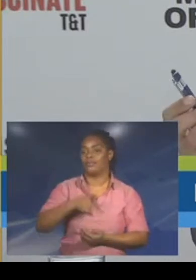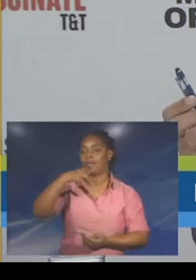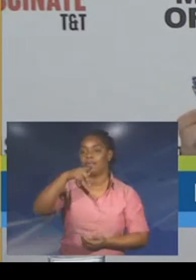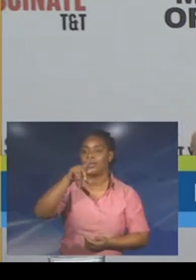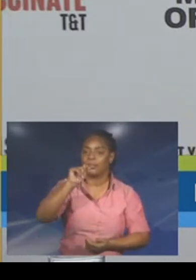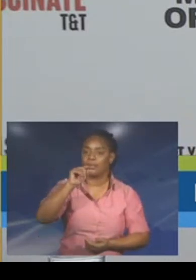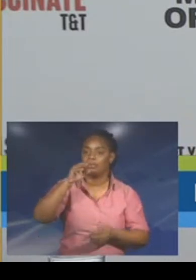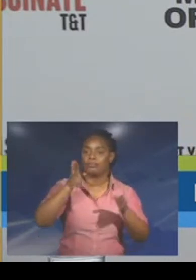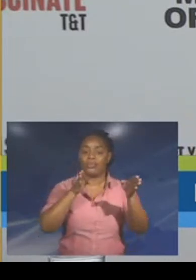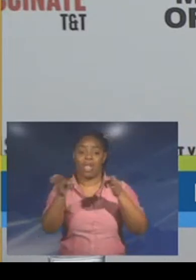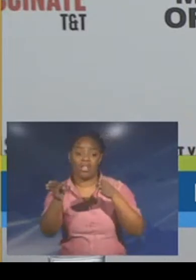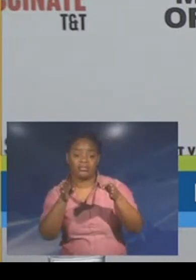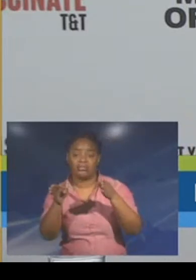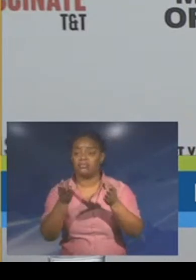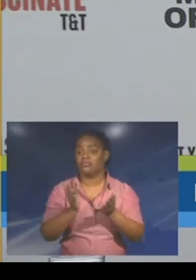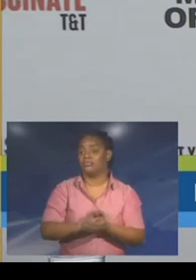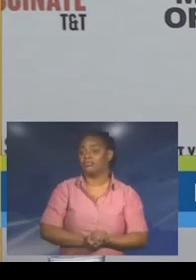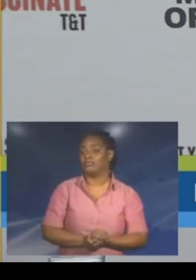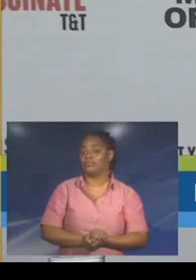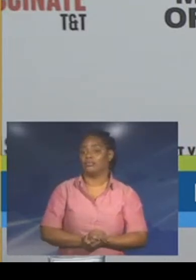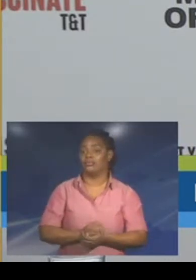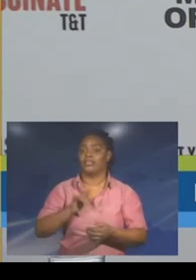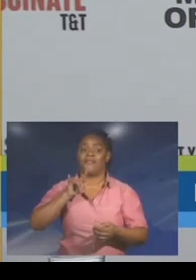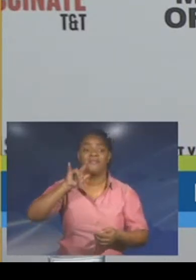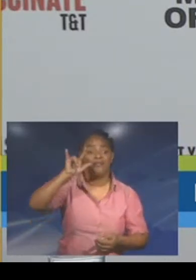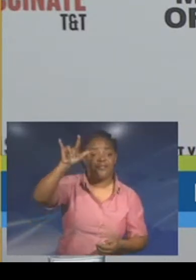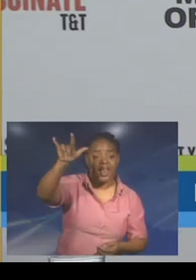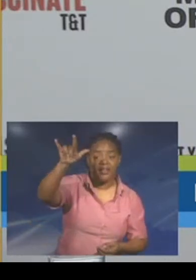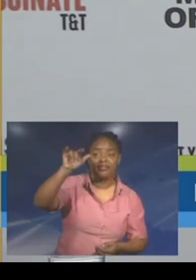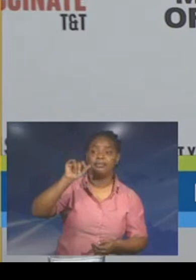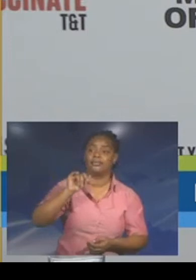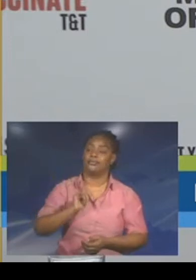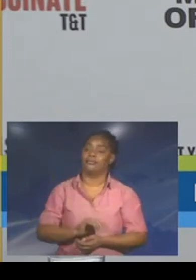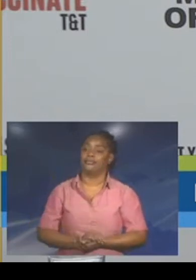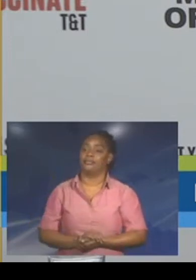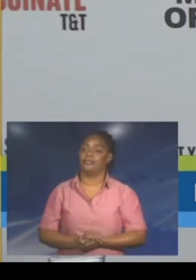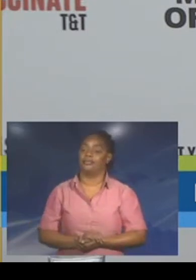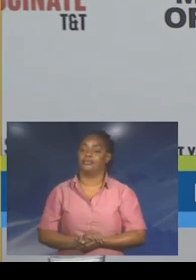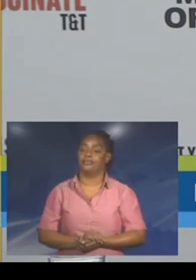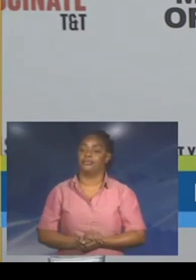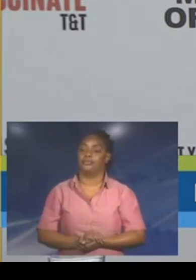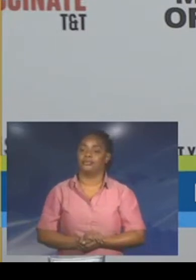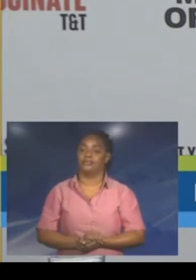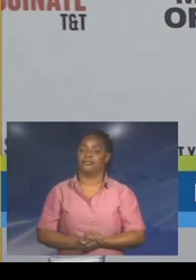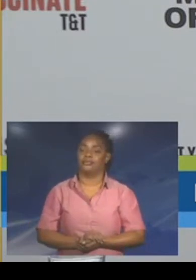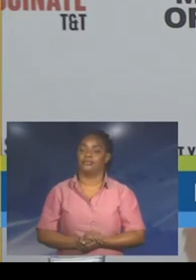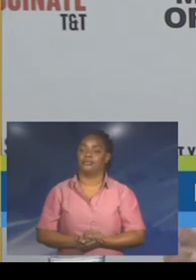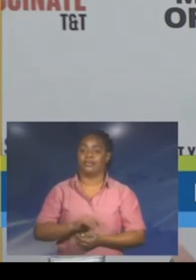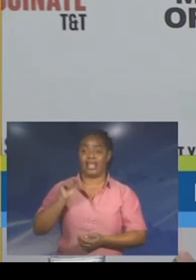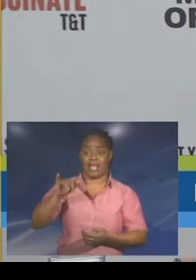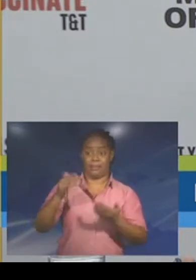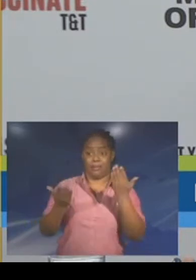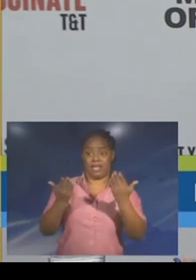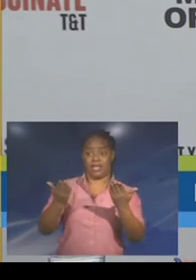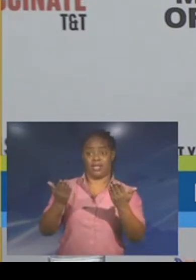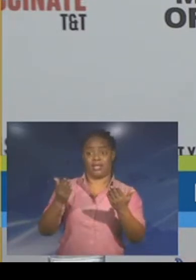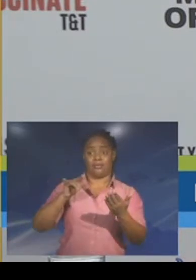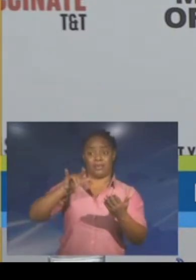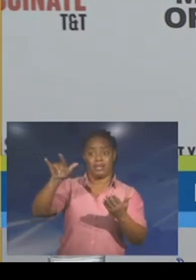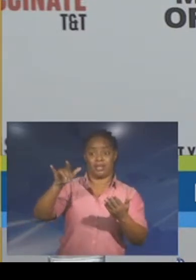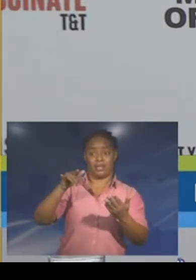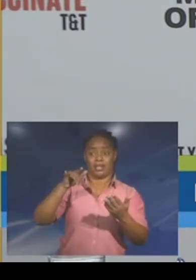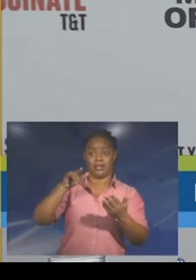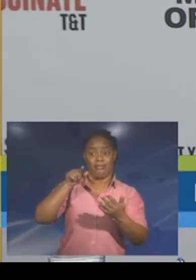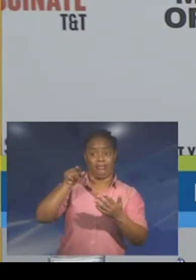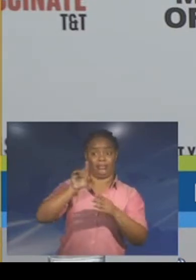airplane, international travel, even though the airlines may not insist on a mask, you have to make that